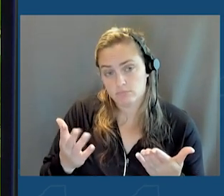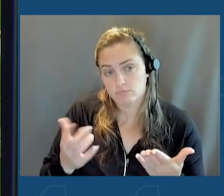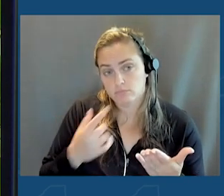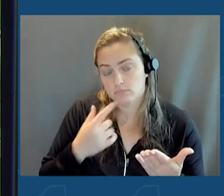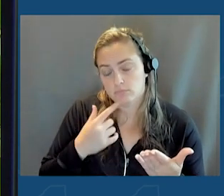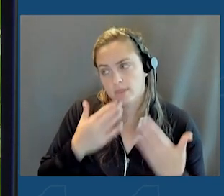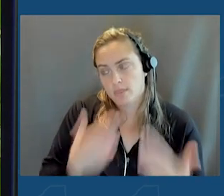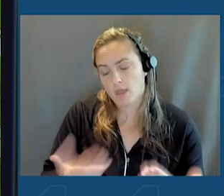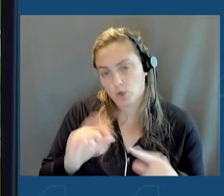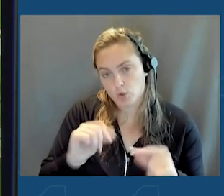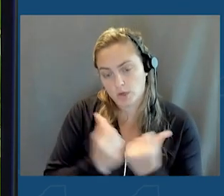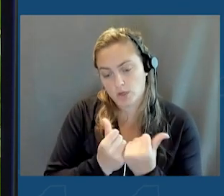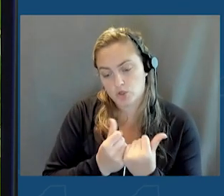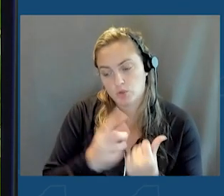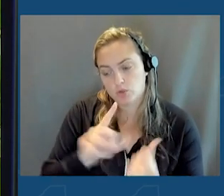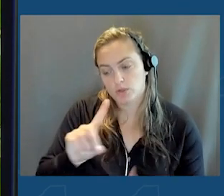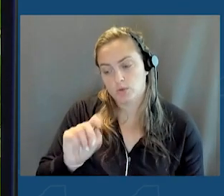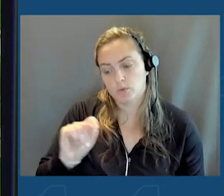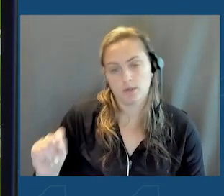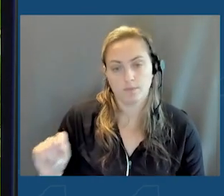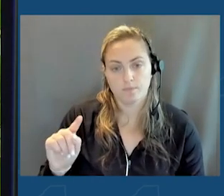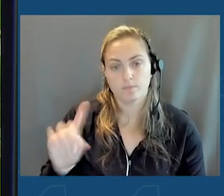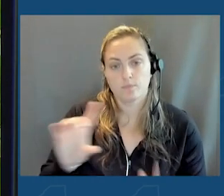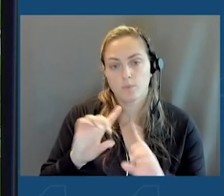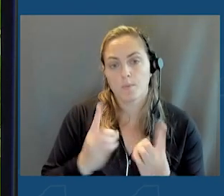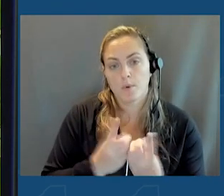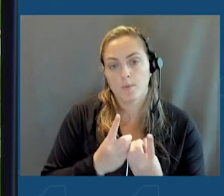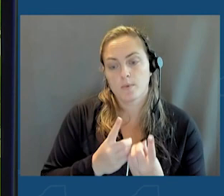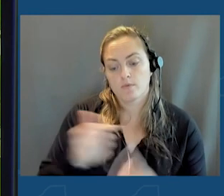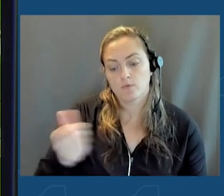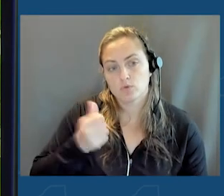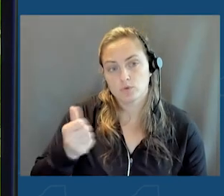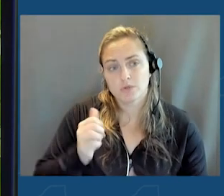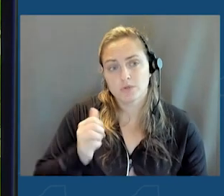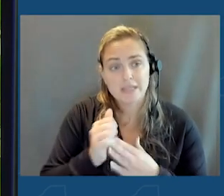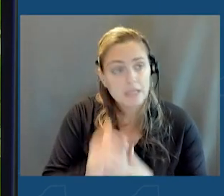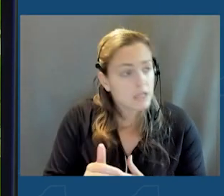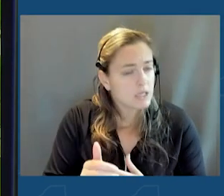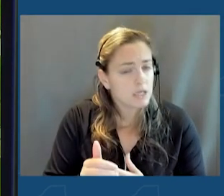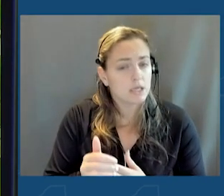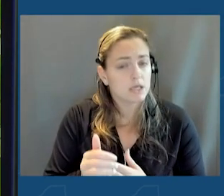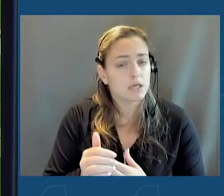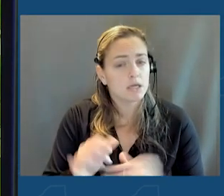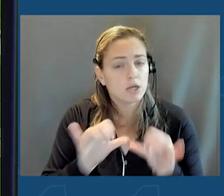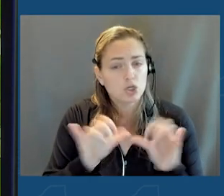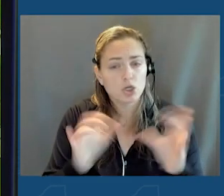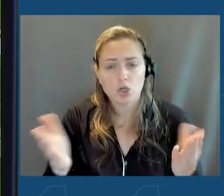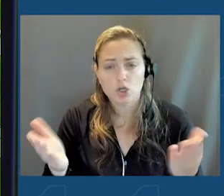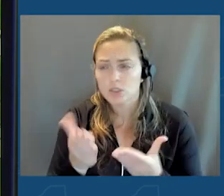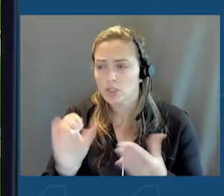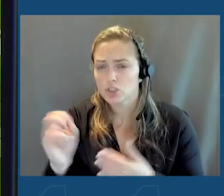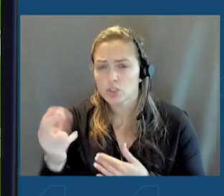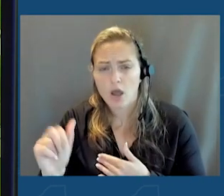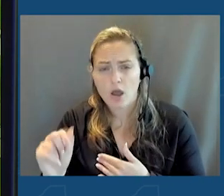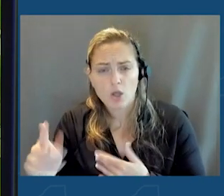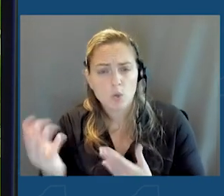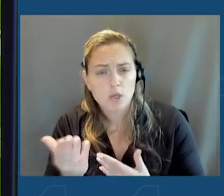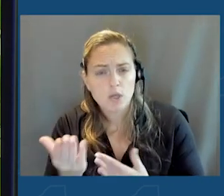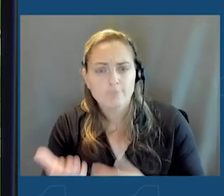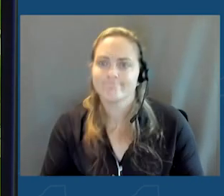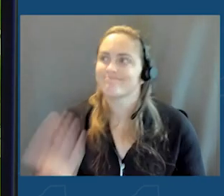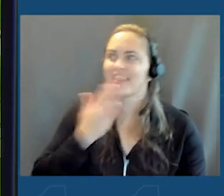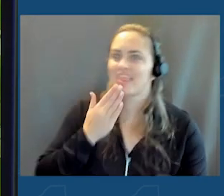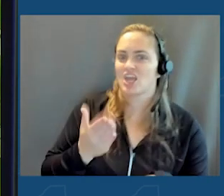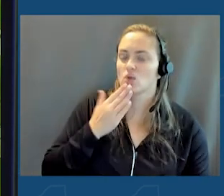agency, the Department of Transportation. The lead engineer, Shah, is Shah here today? Shah, I want to say thank you